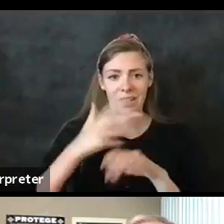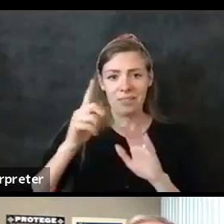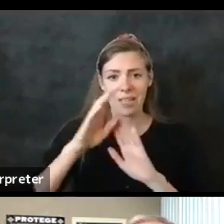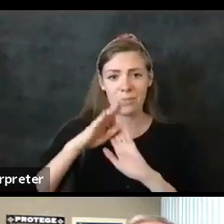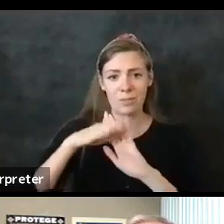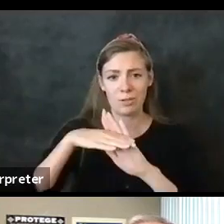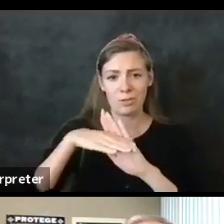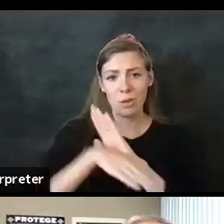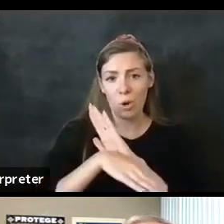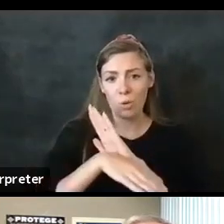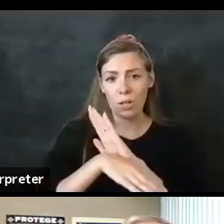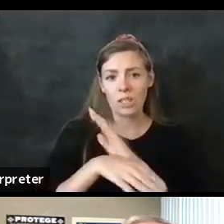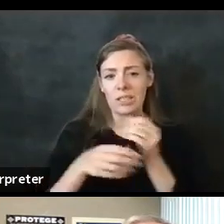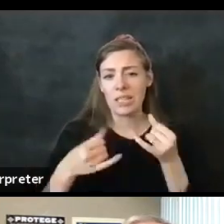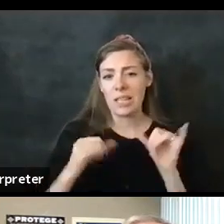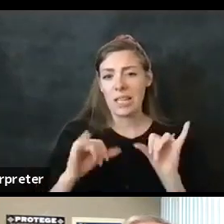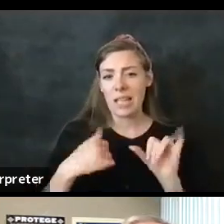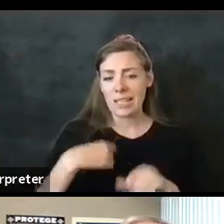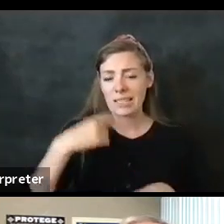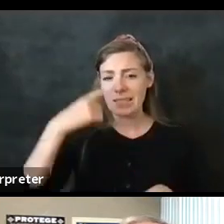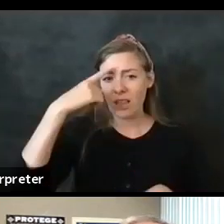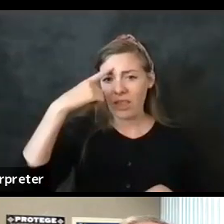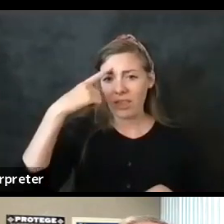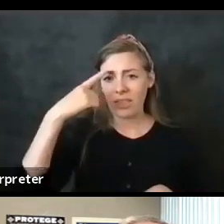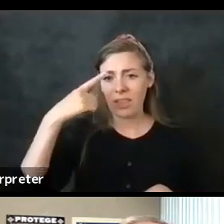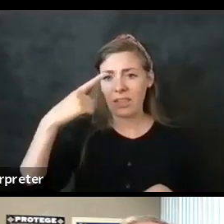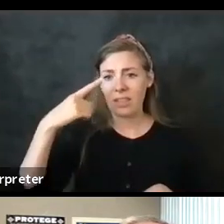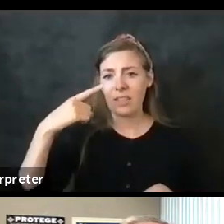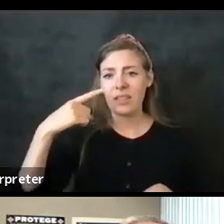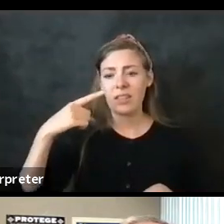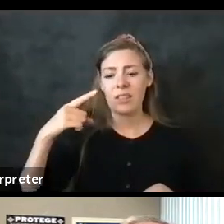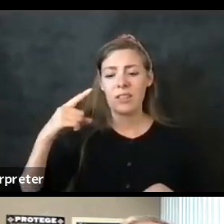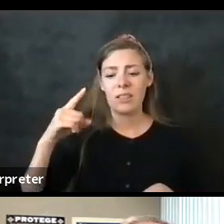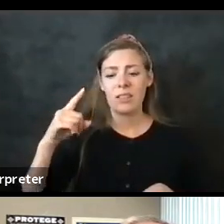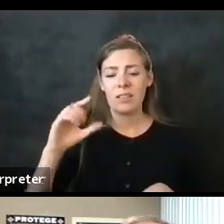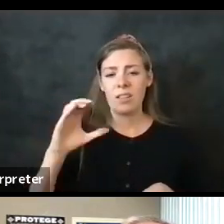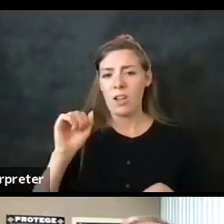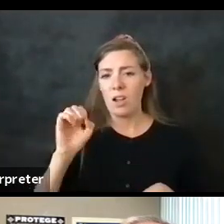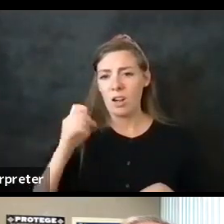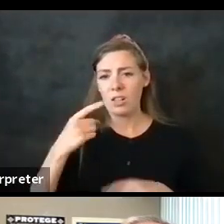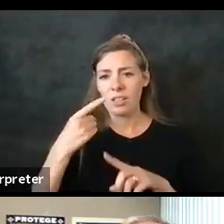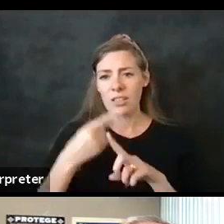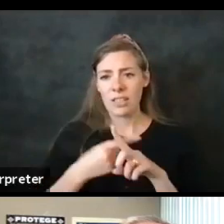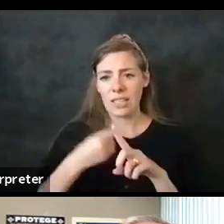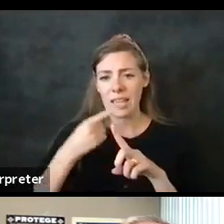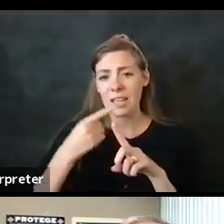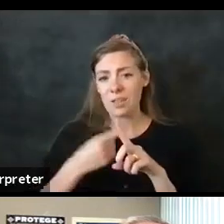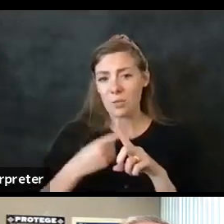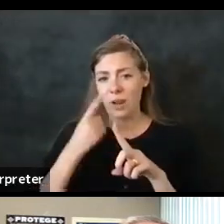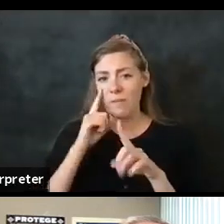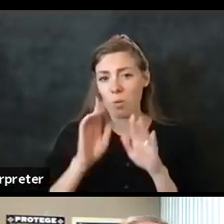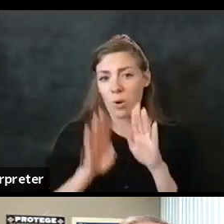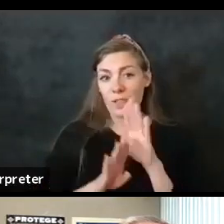lower. I still think our peak case rate at the surge may have been higher than